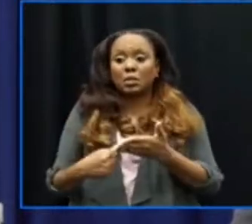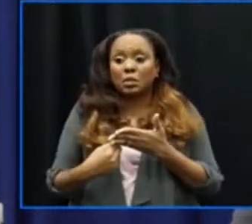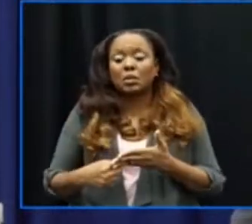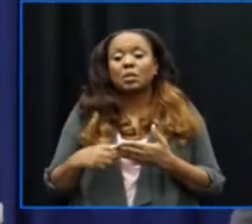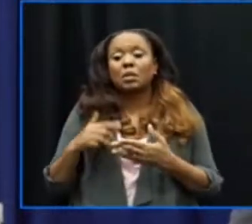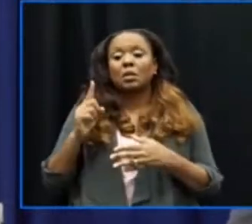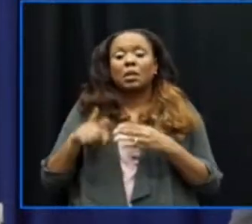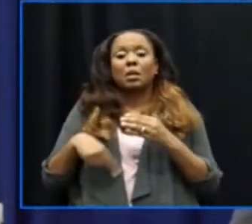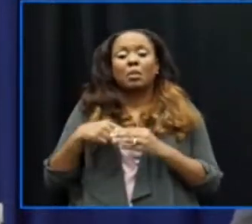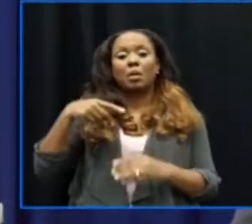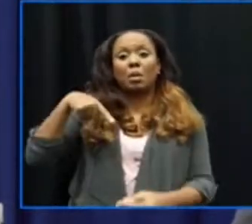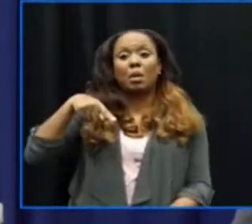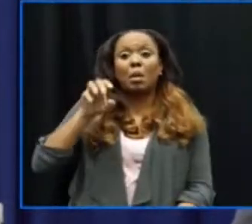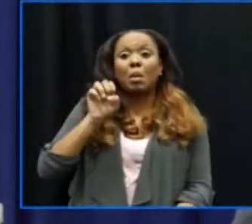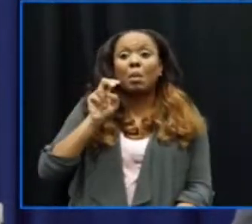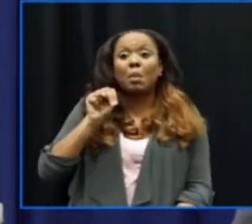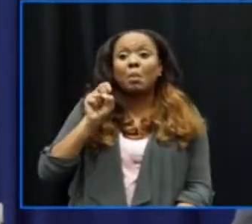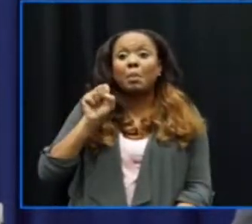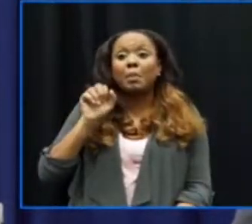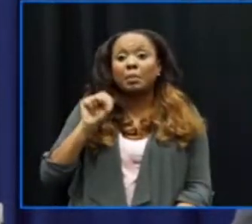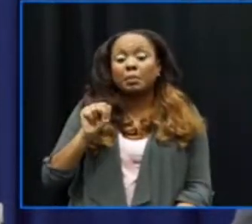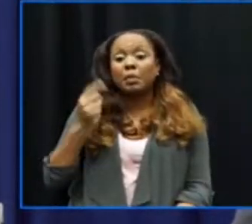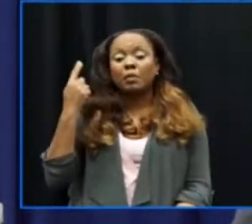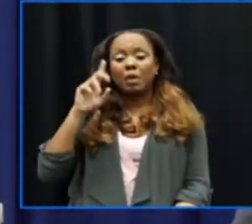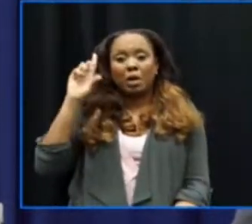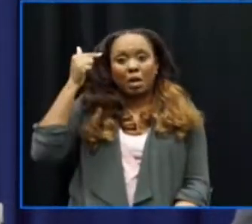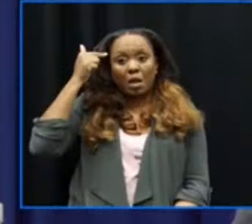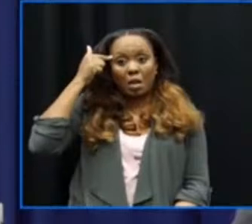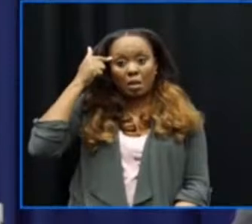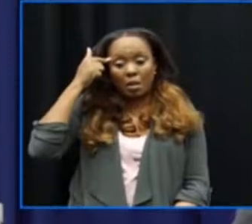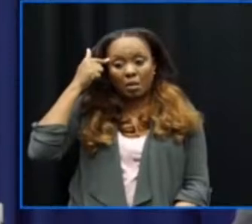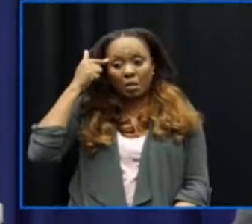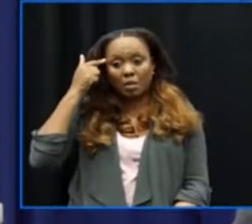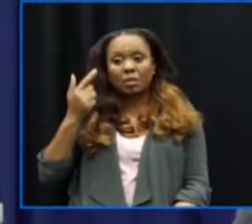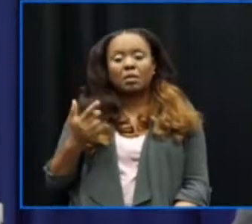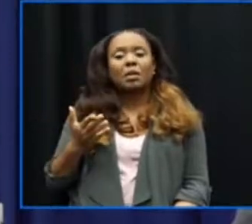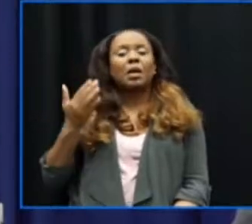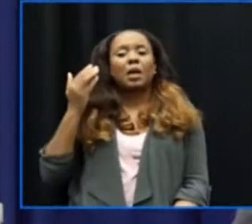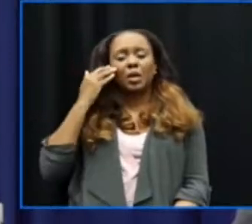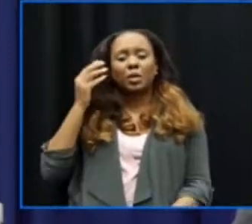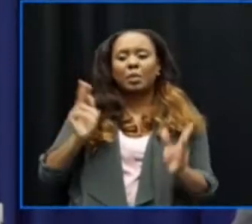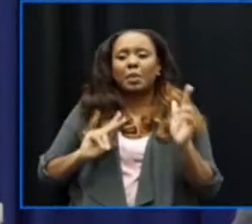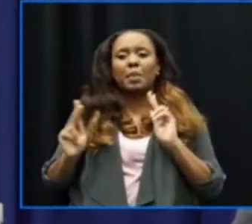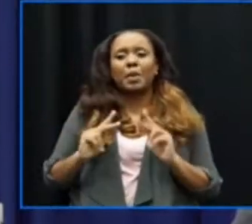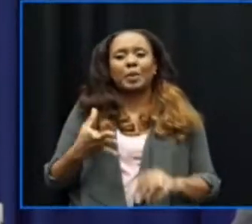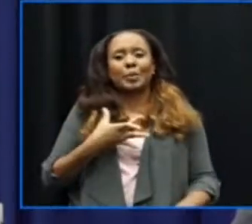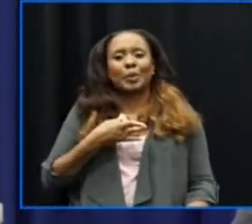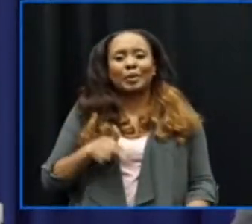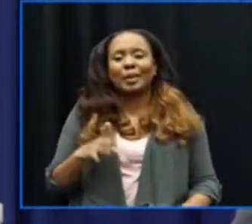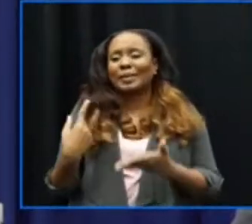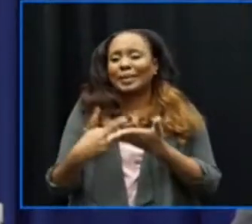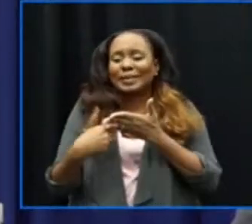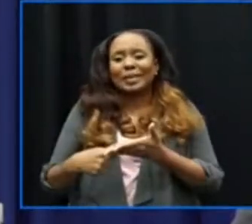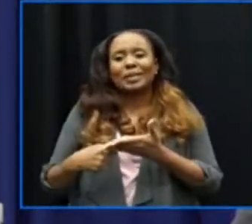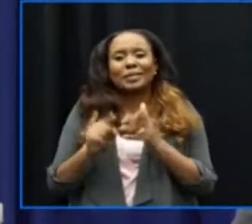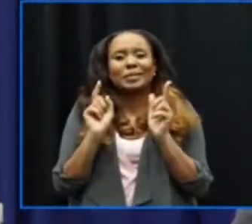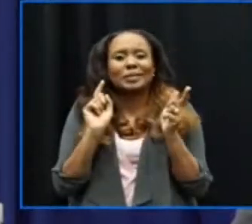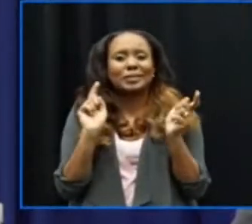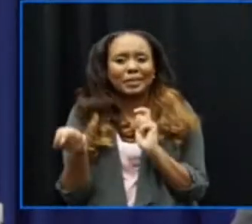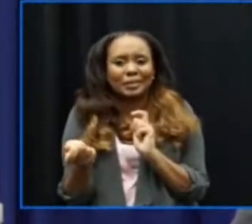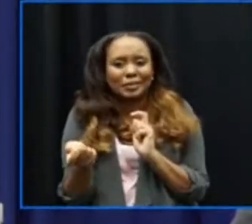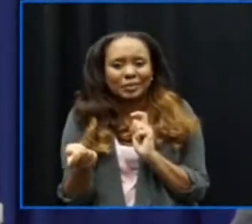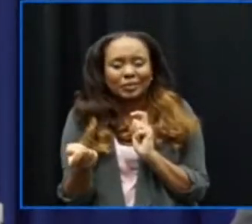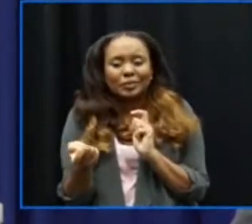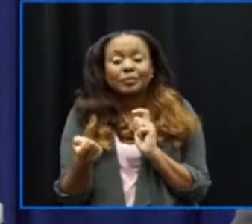public service. And while it is never easy to deliver news of reform, the reality is that if we want to